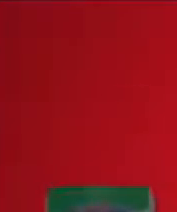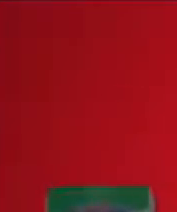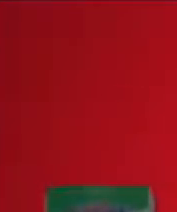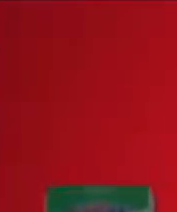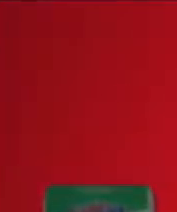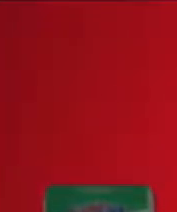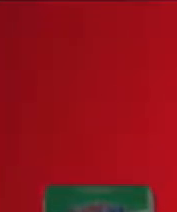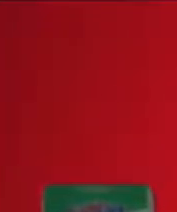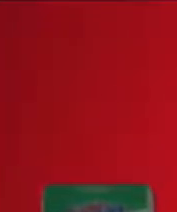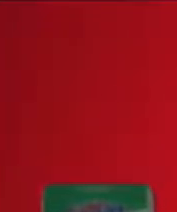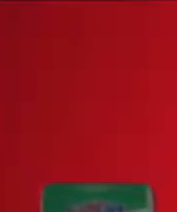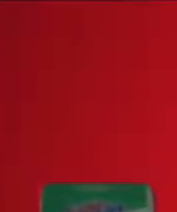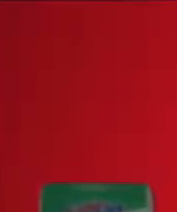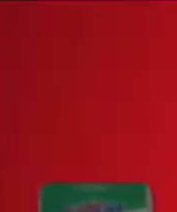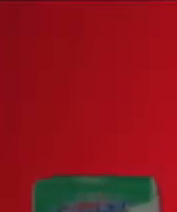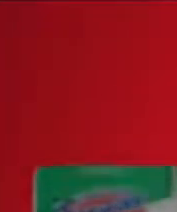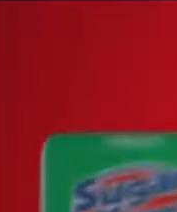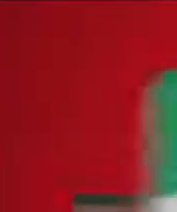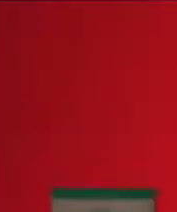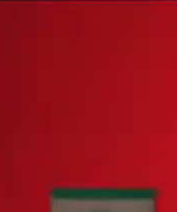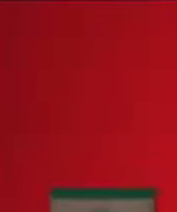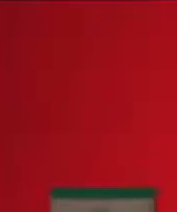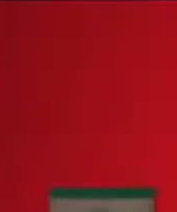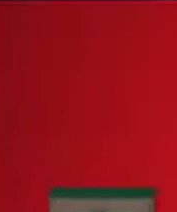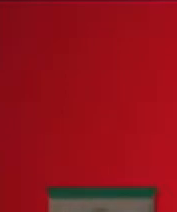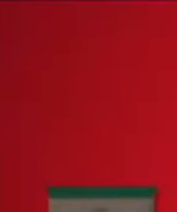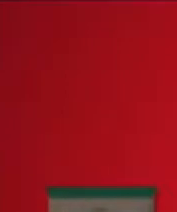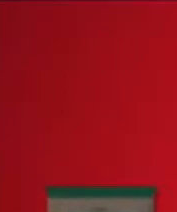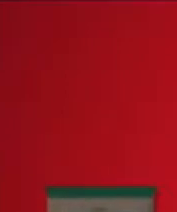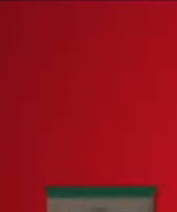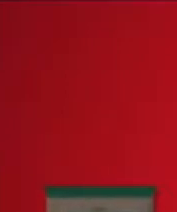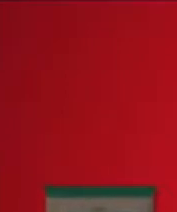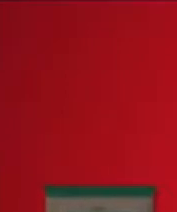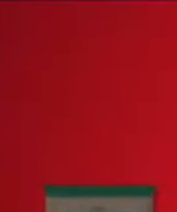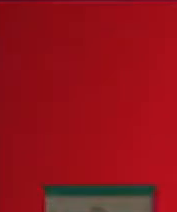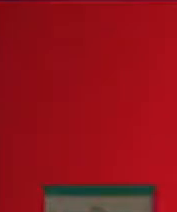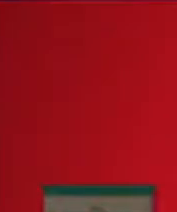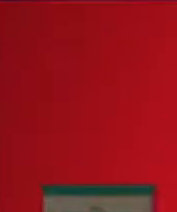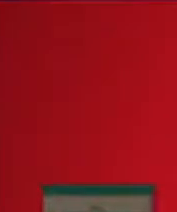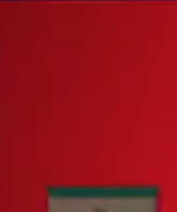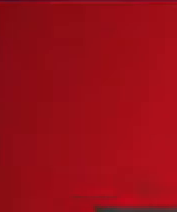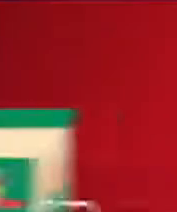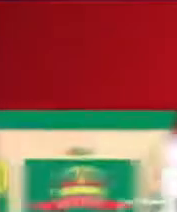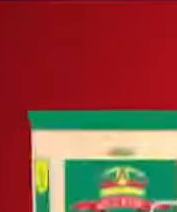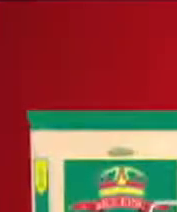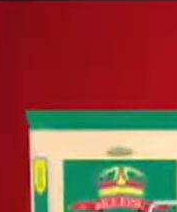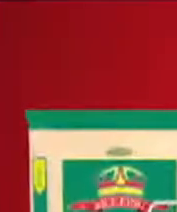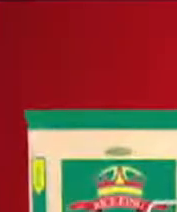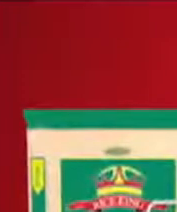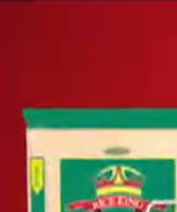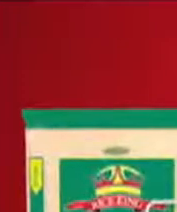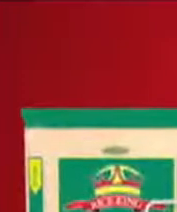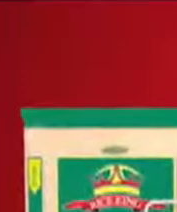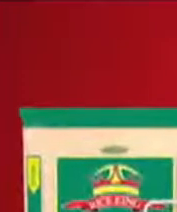10 kilos Buck Pro Fed Cooked flour mix, and 10 kilos Sugar King white or brown sugar. All